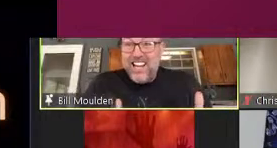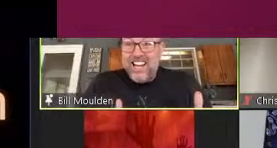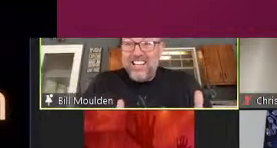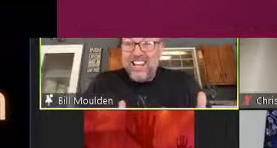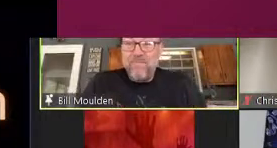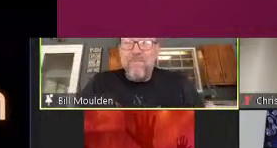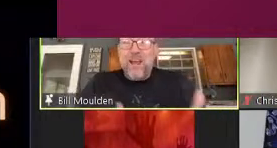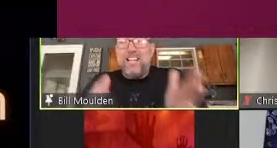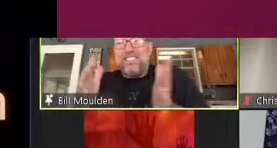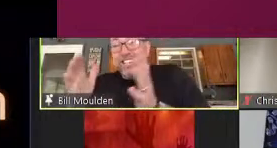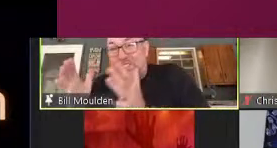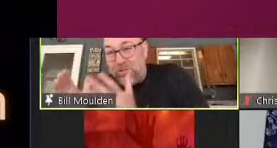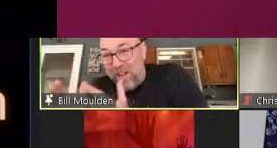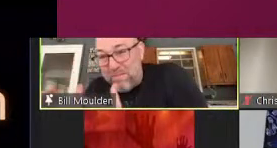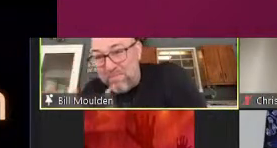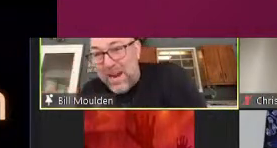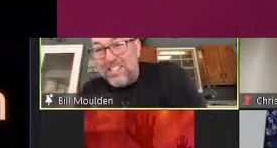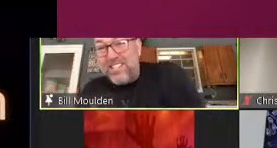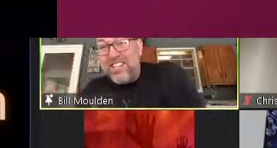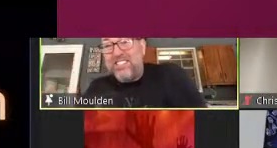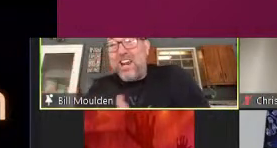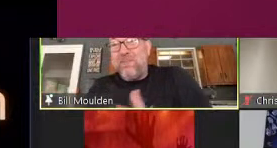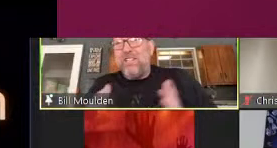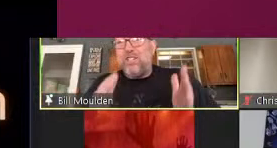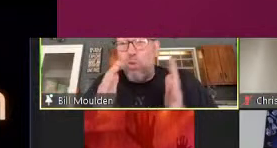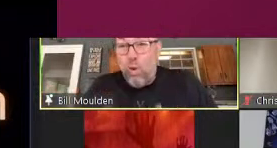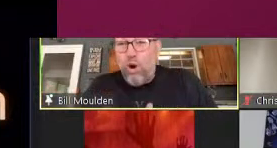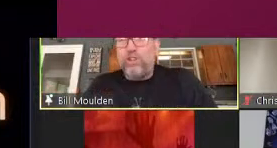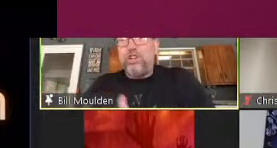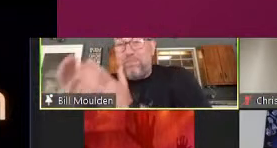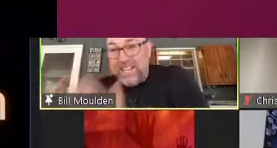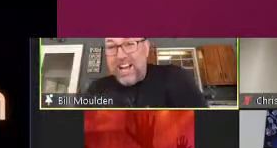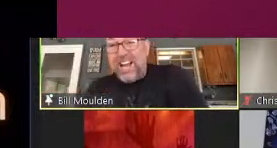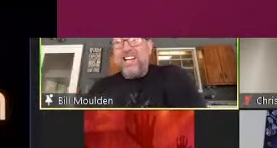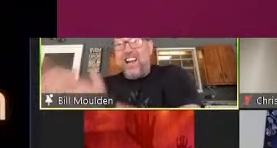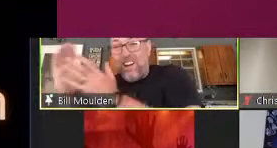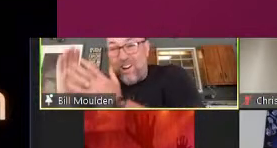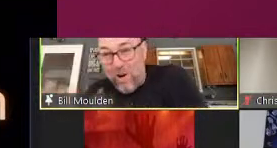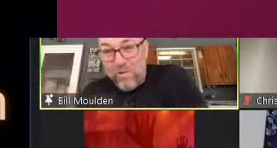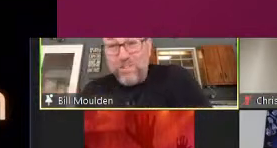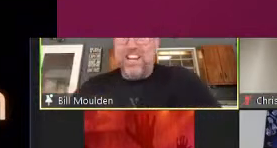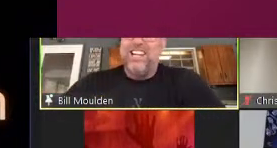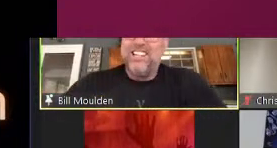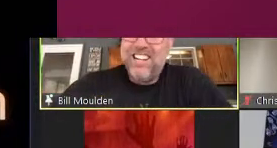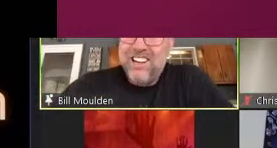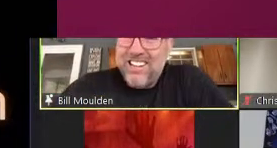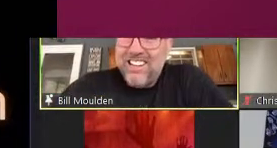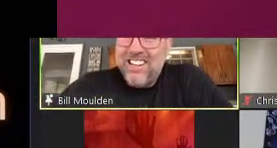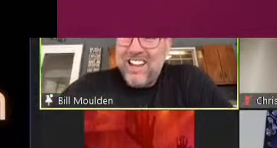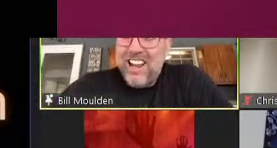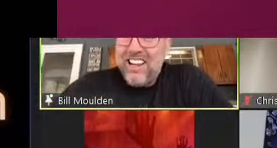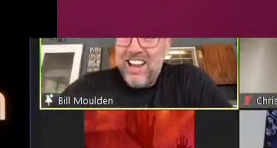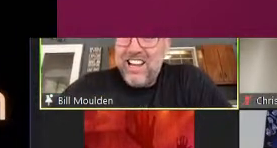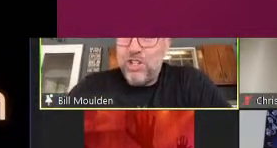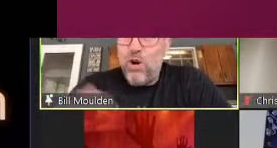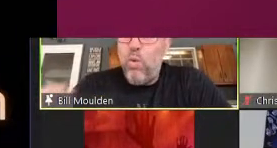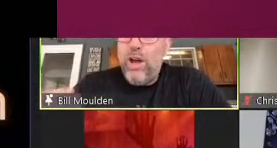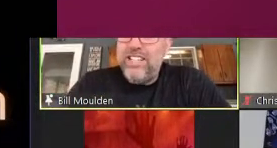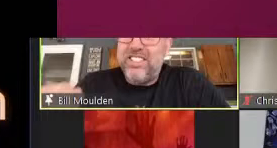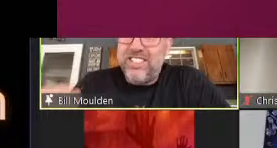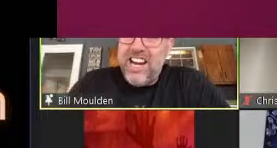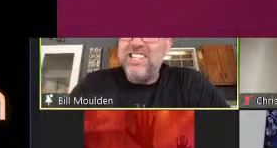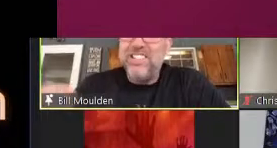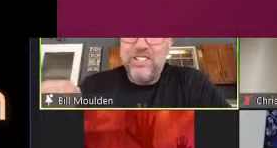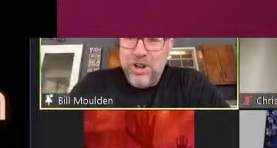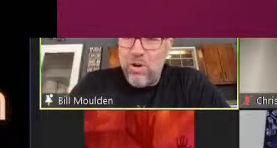And he makes this amazing statement to worship God only. And so what